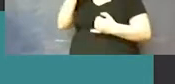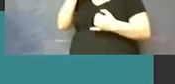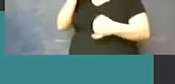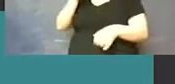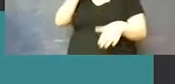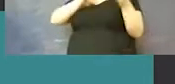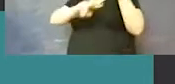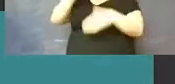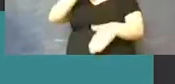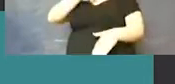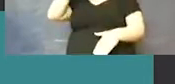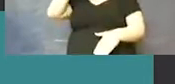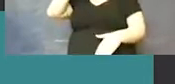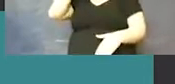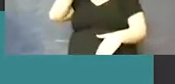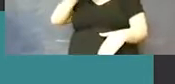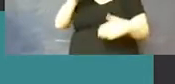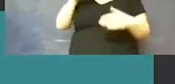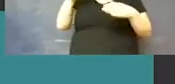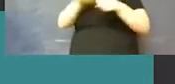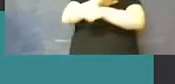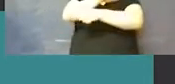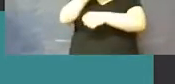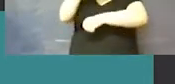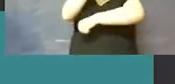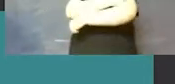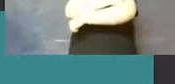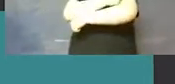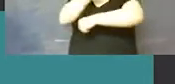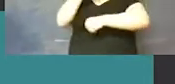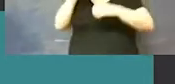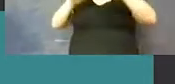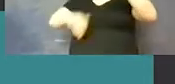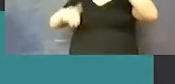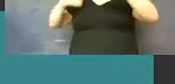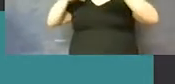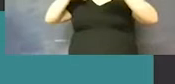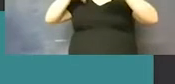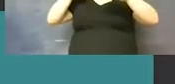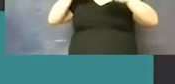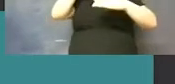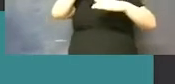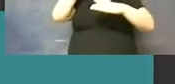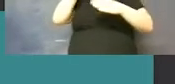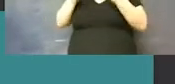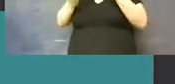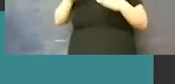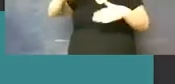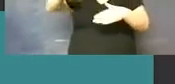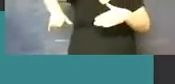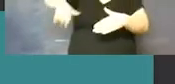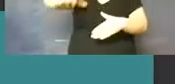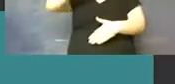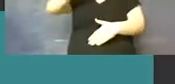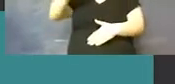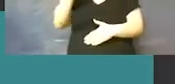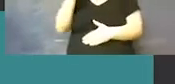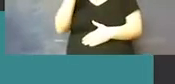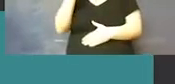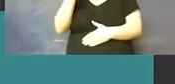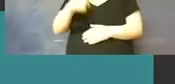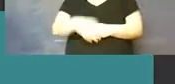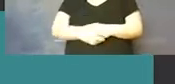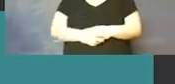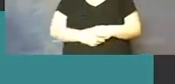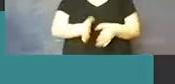recently was that a full pediatric vaccine might be available by late 2021. People ask often if this would